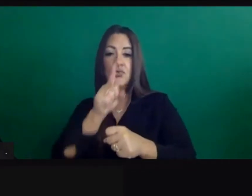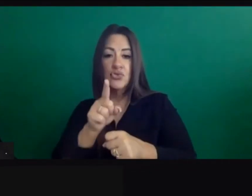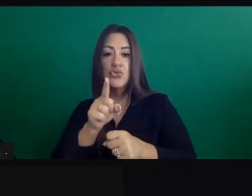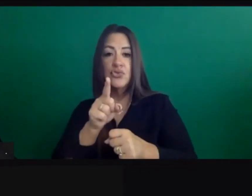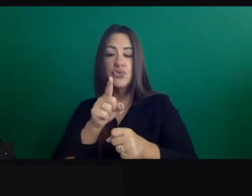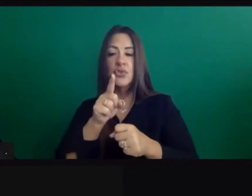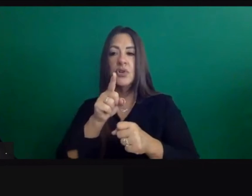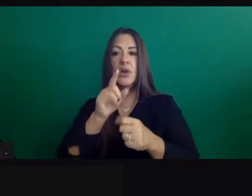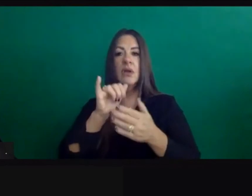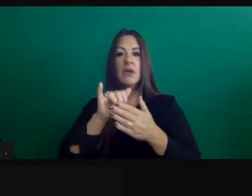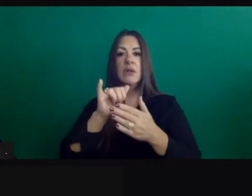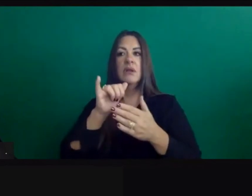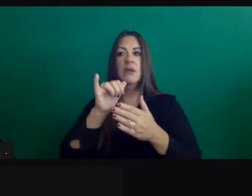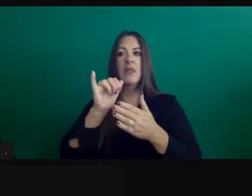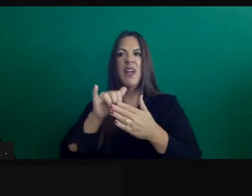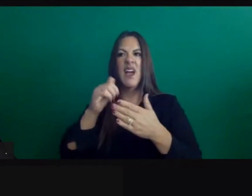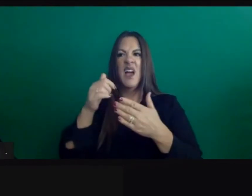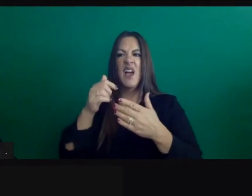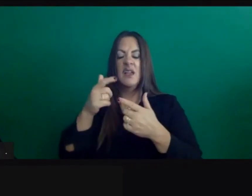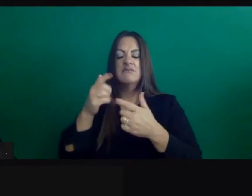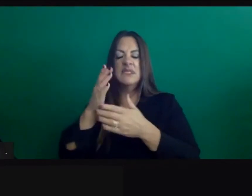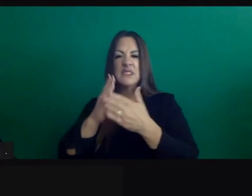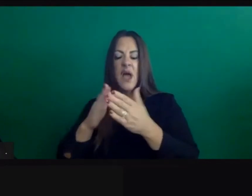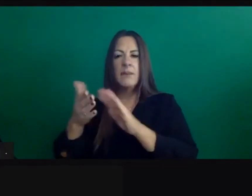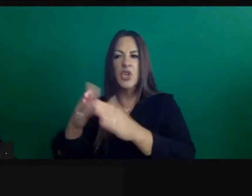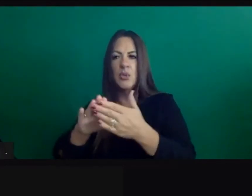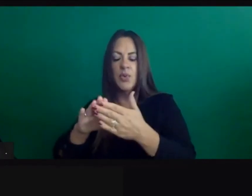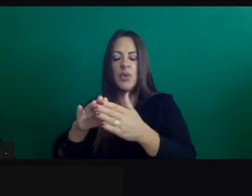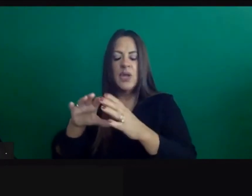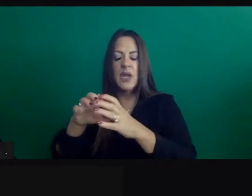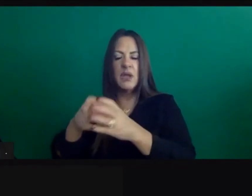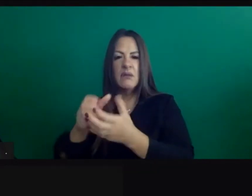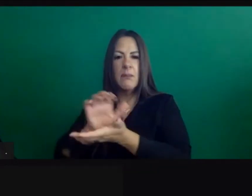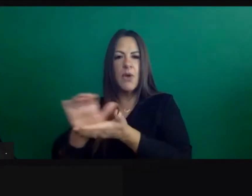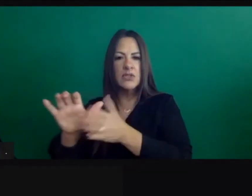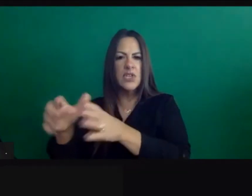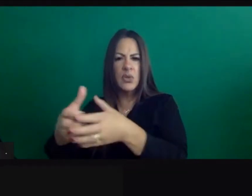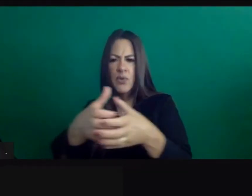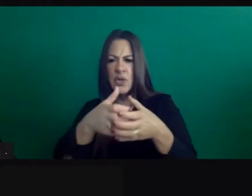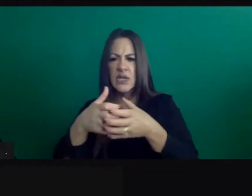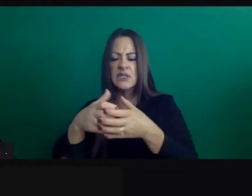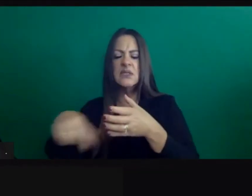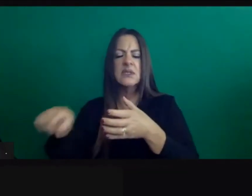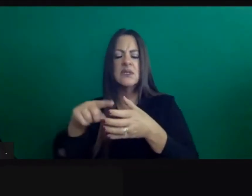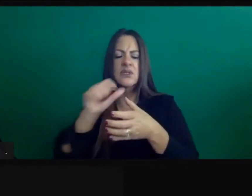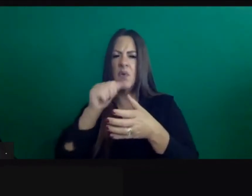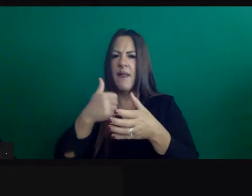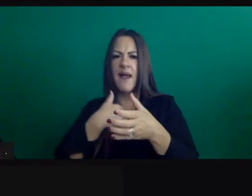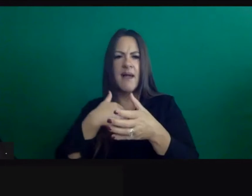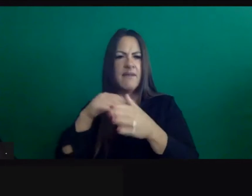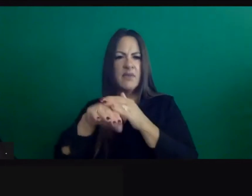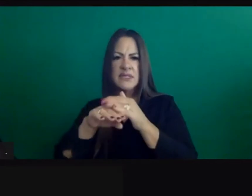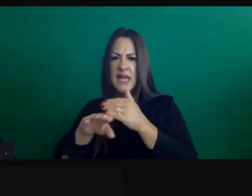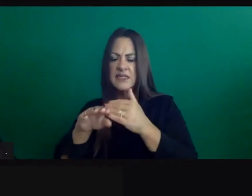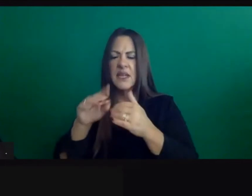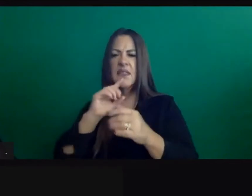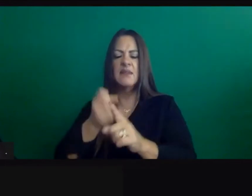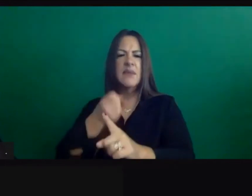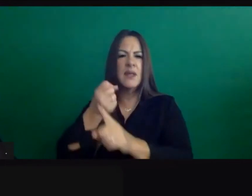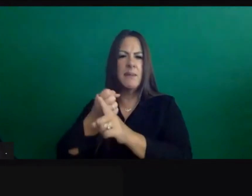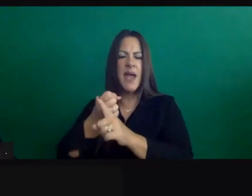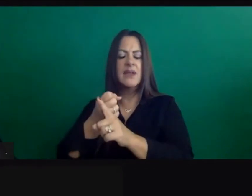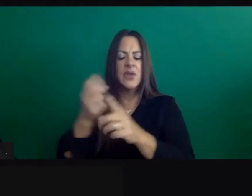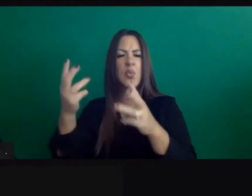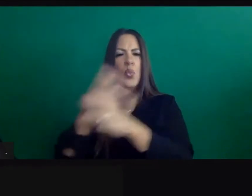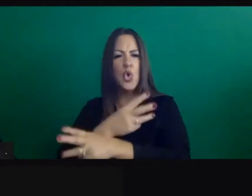more deeply impacted communities and areas, not just counties, but even parts of counties that have been more deeply impacted than